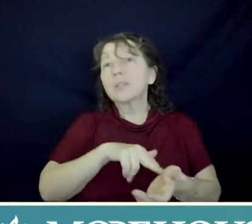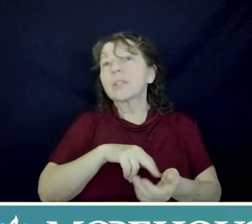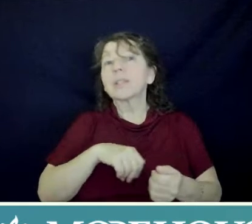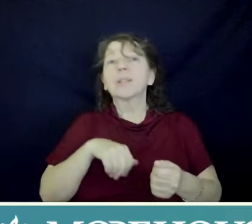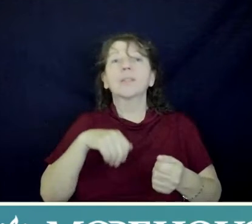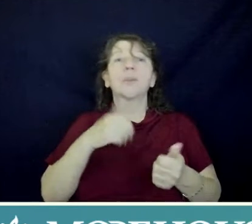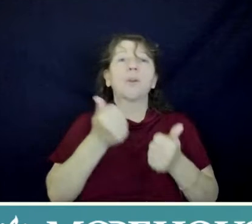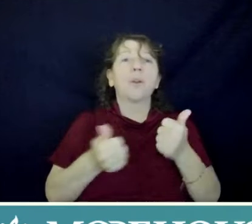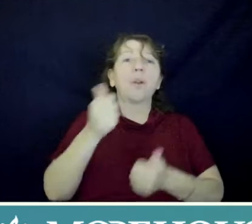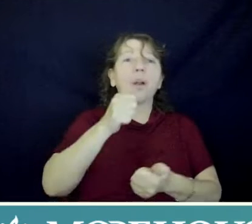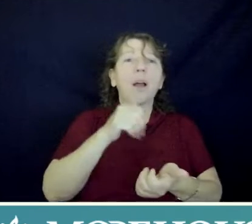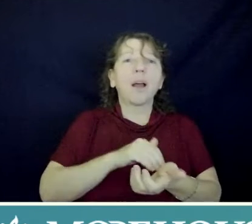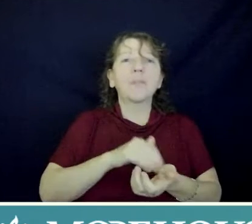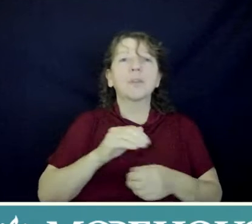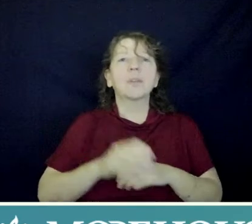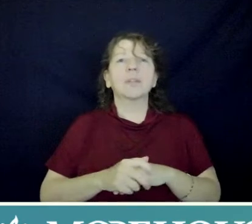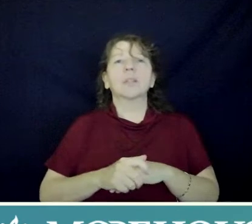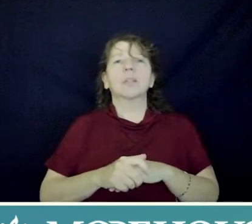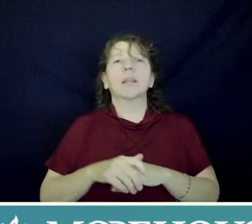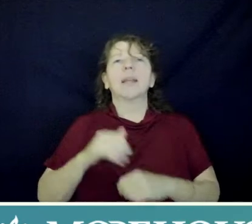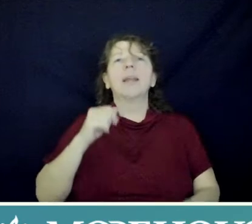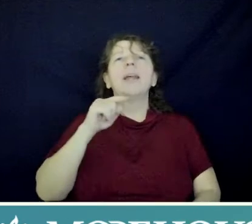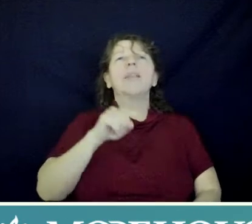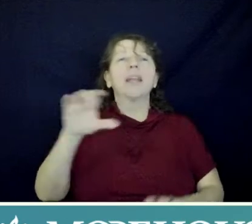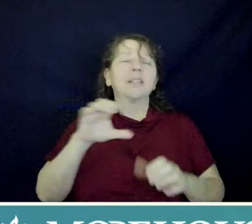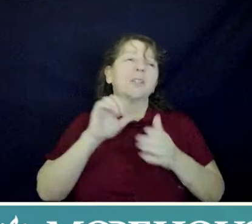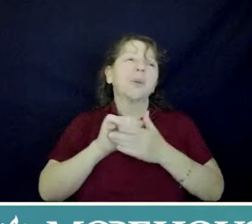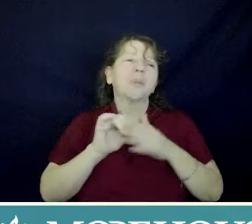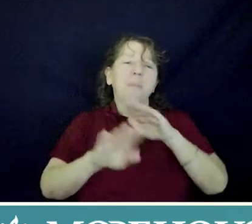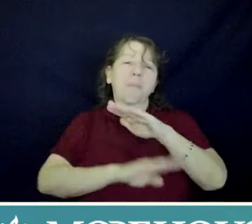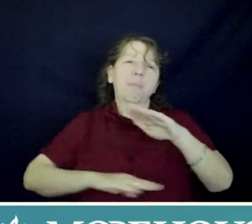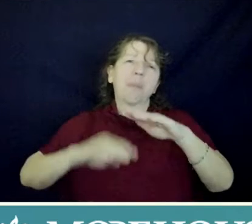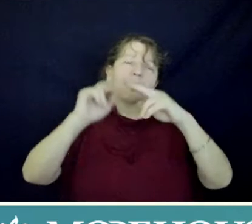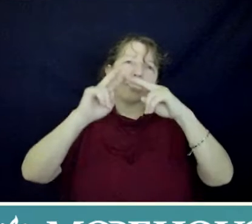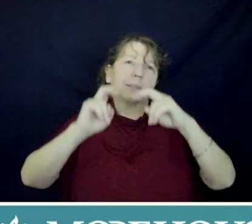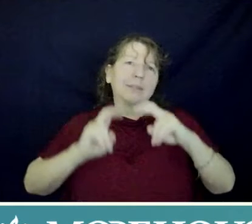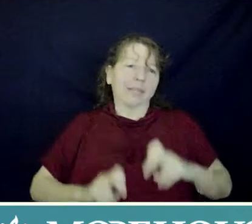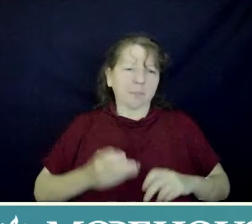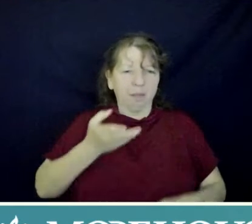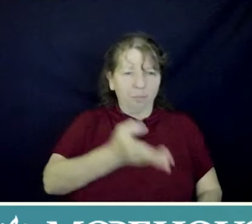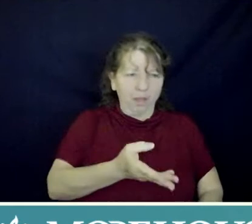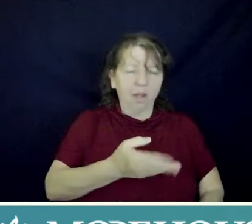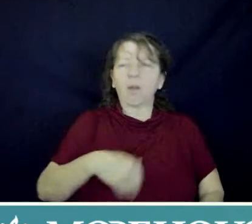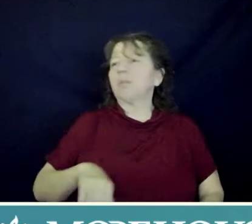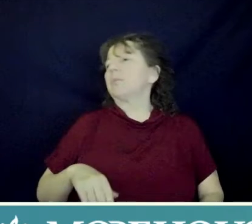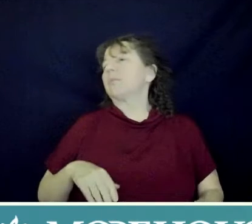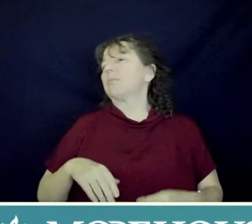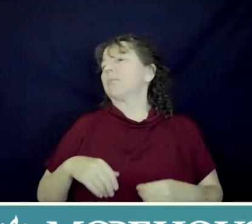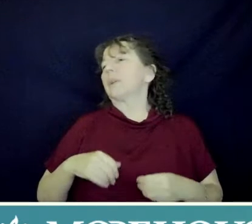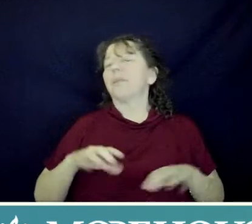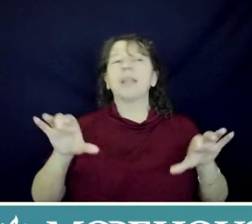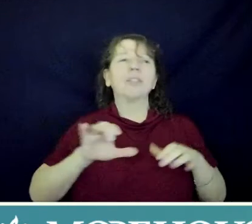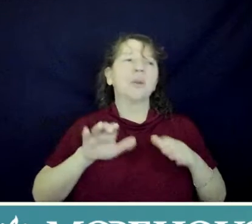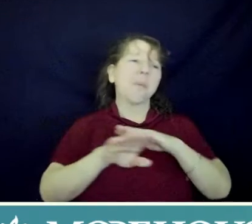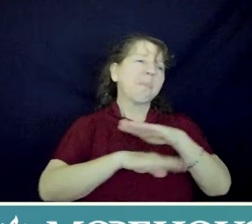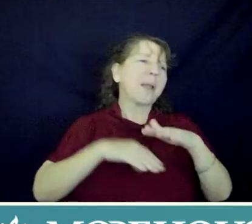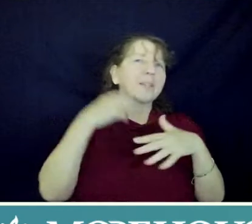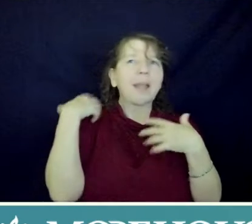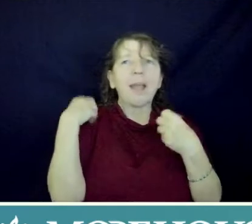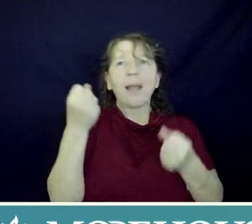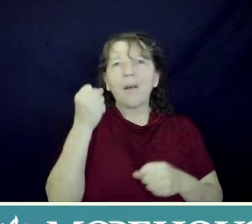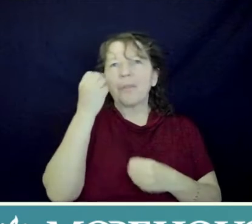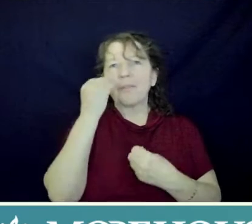arrives, the nurse or the clinical officer, they do the basic assessments on the client, collect basic health information on the